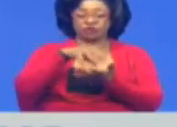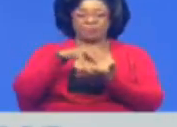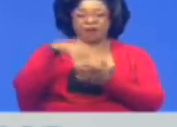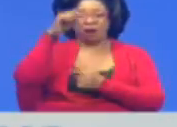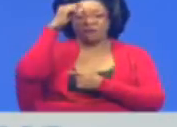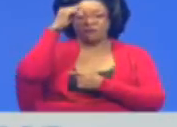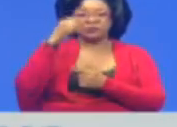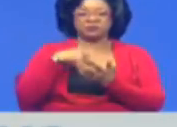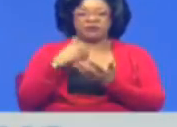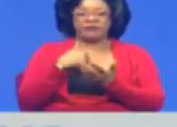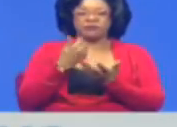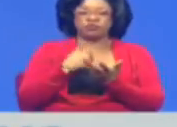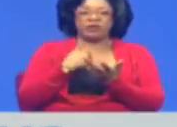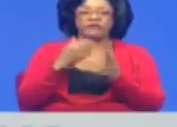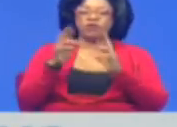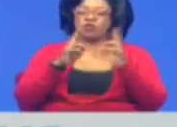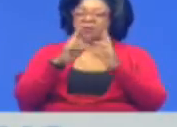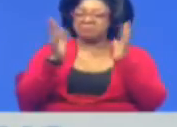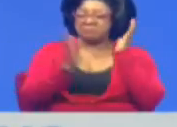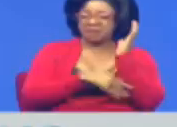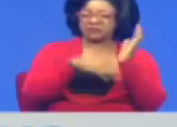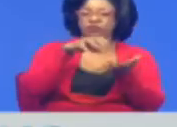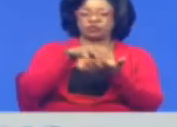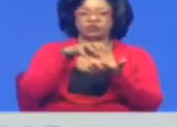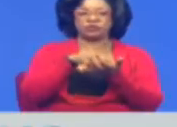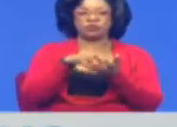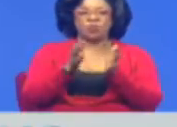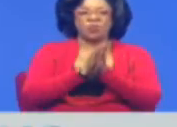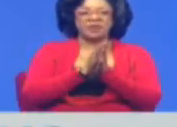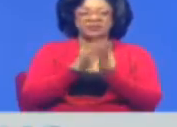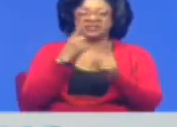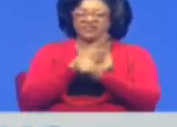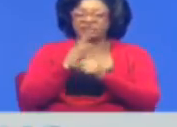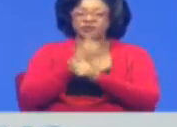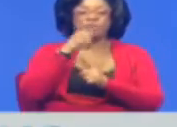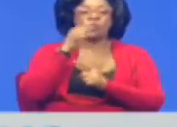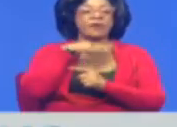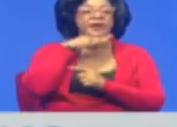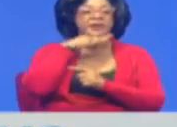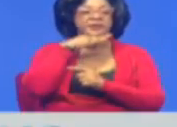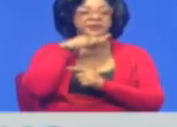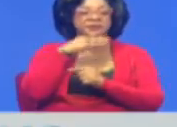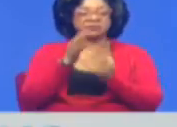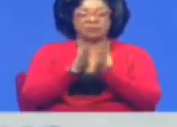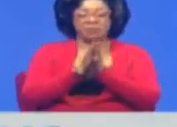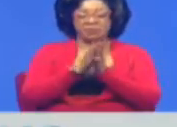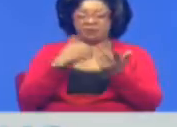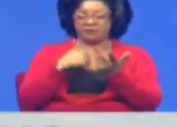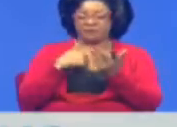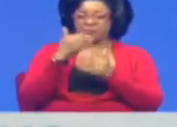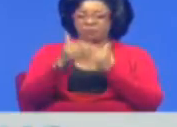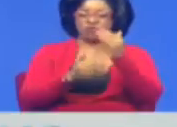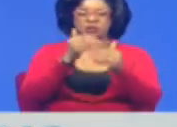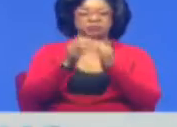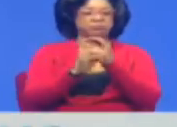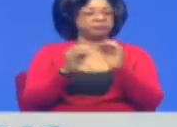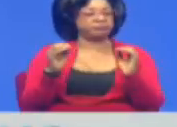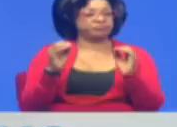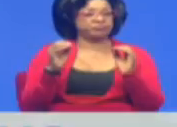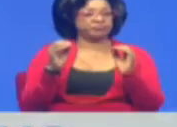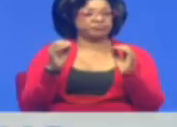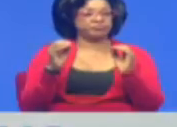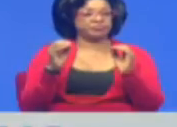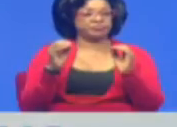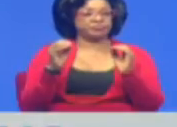escalate an already bad situation, with hundreds feared dead and with barely any progress at mediation. The